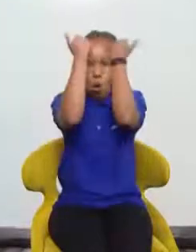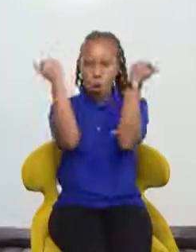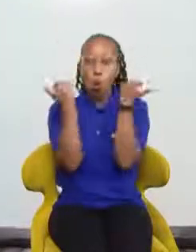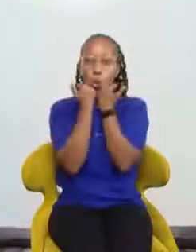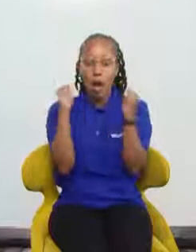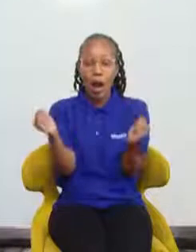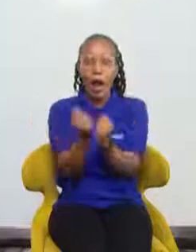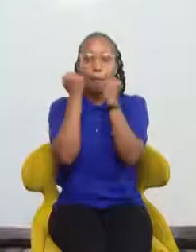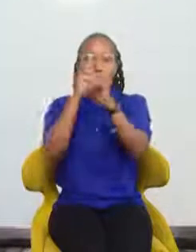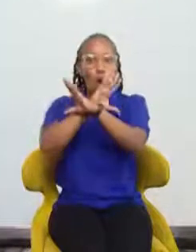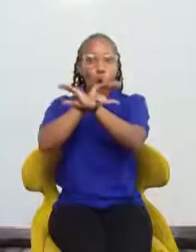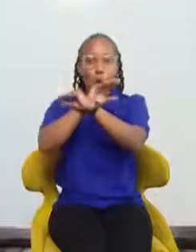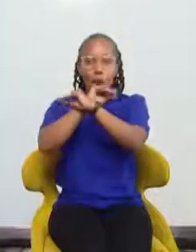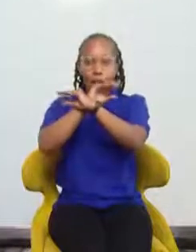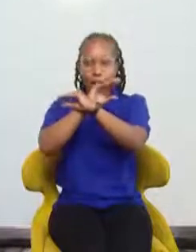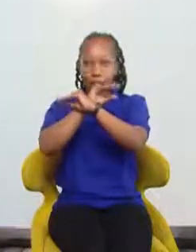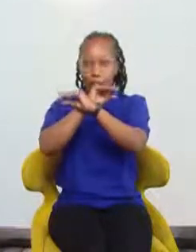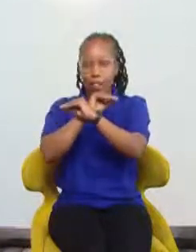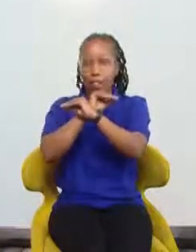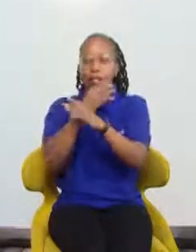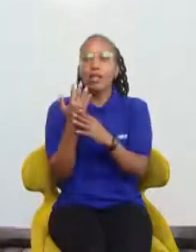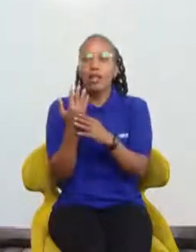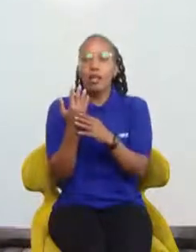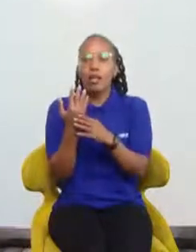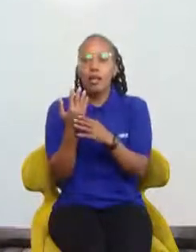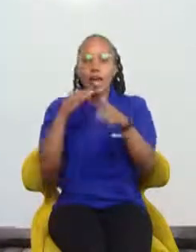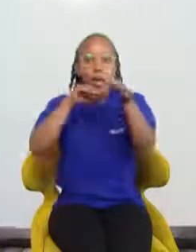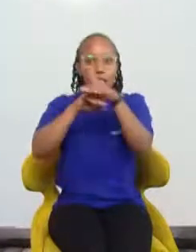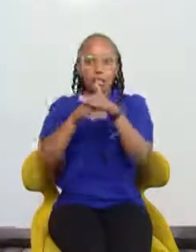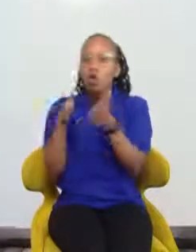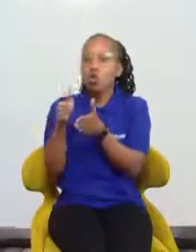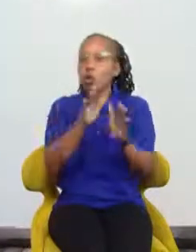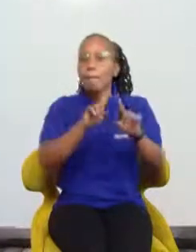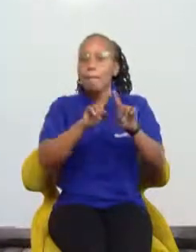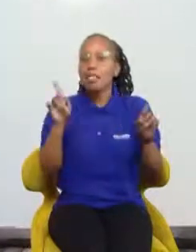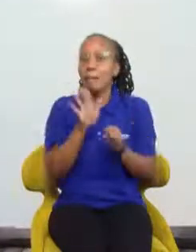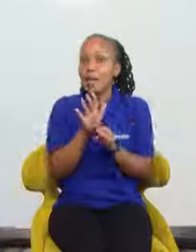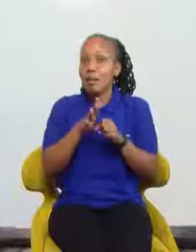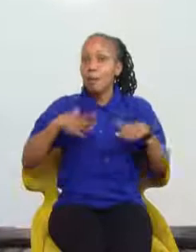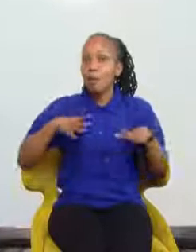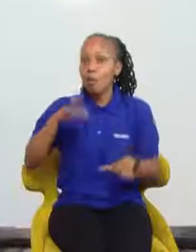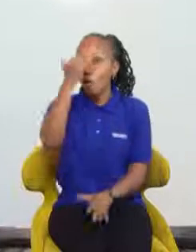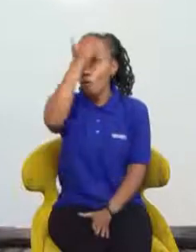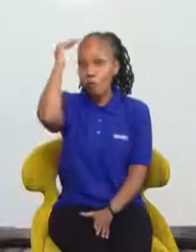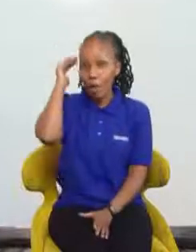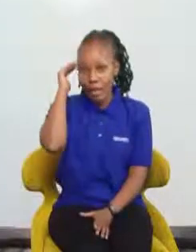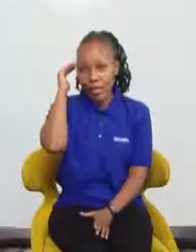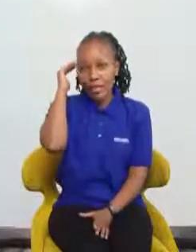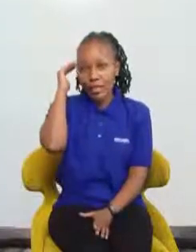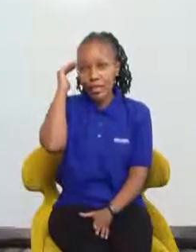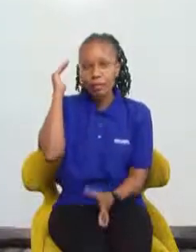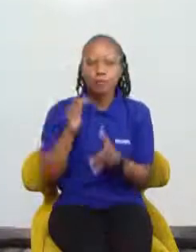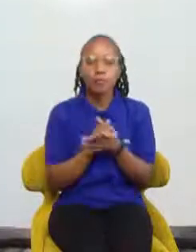virtually, in an inaccessible platform. But what many people forget is